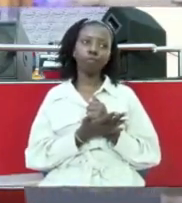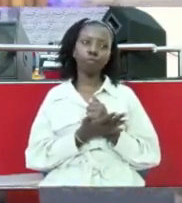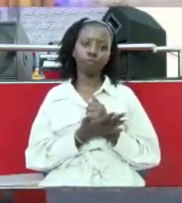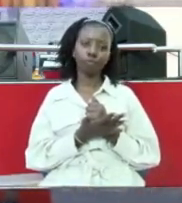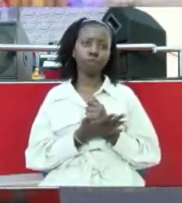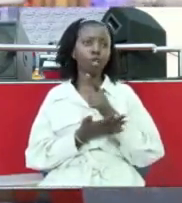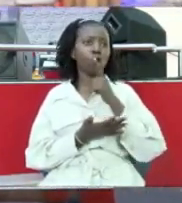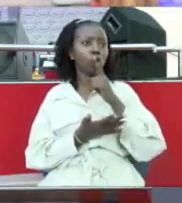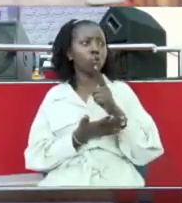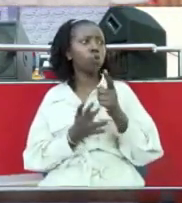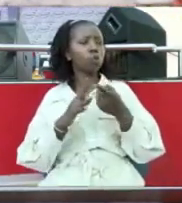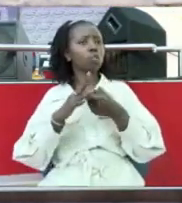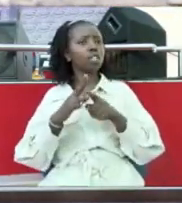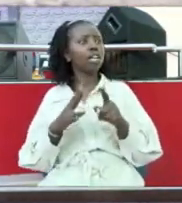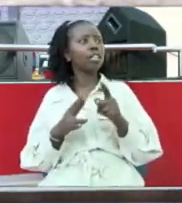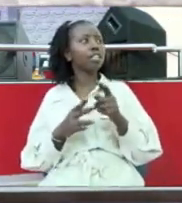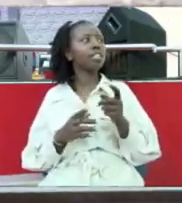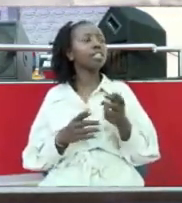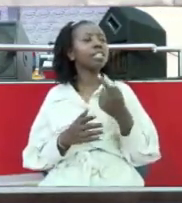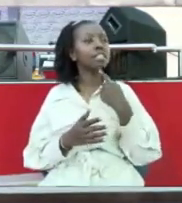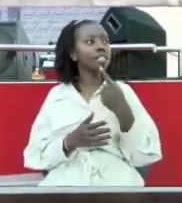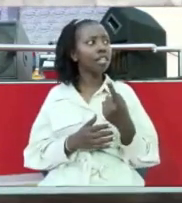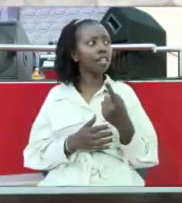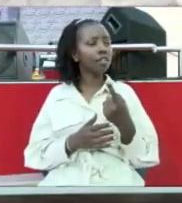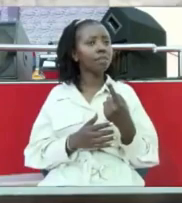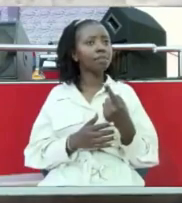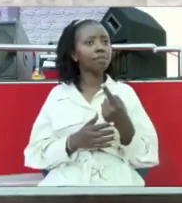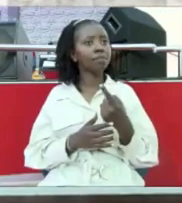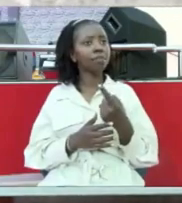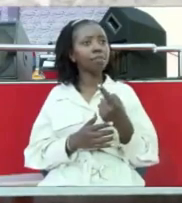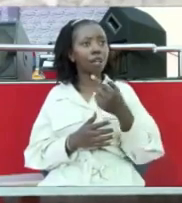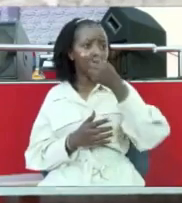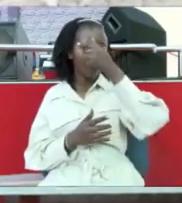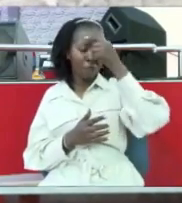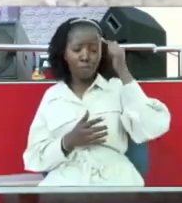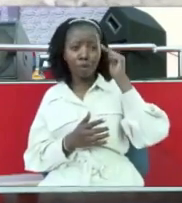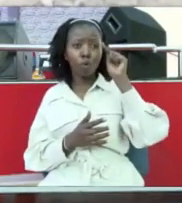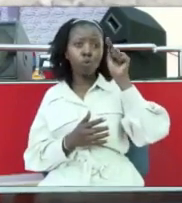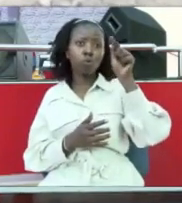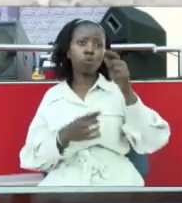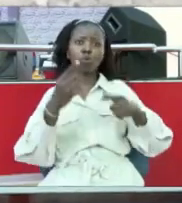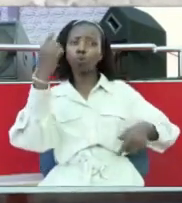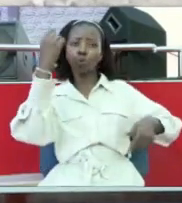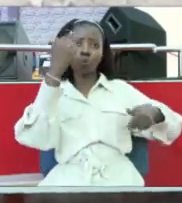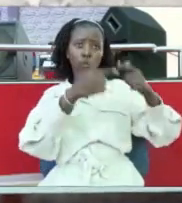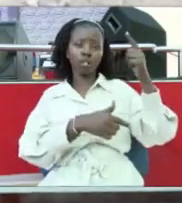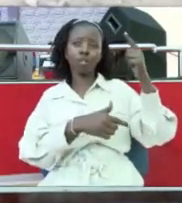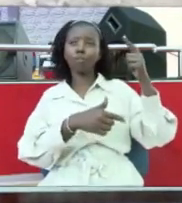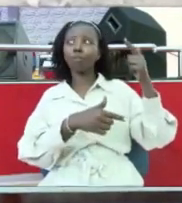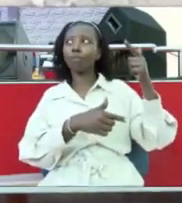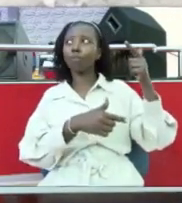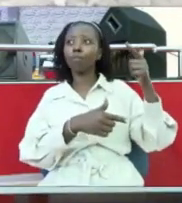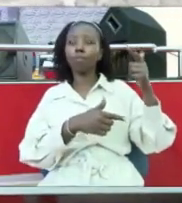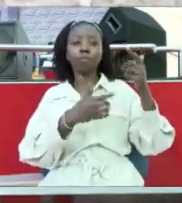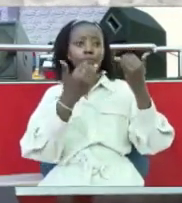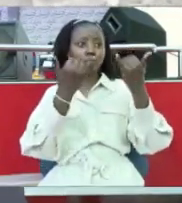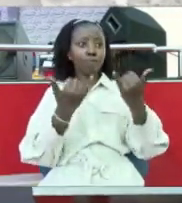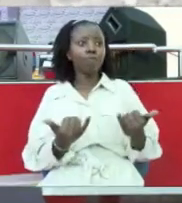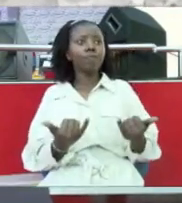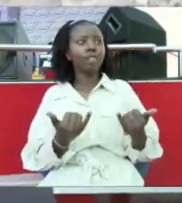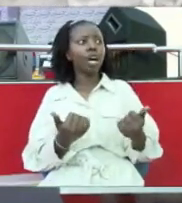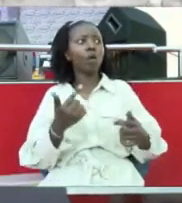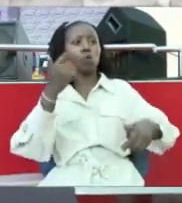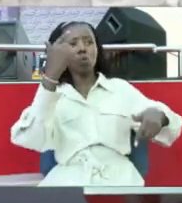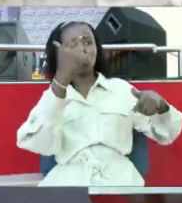So we are starting by saying tunaanza na kusema because you have prospered. Kwa sababu umenawirishwa. Now that word